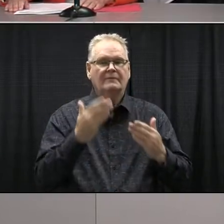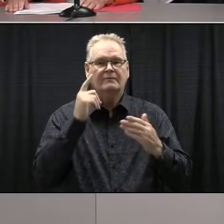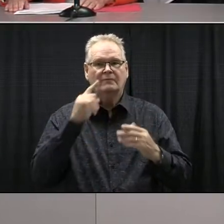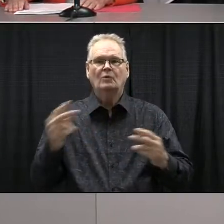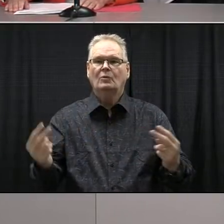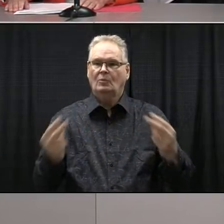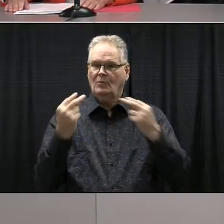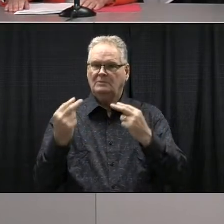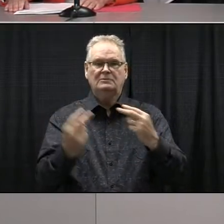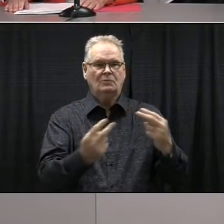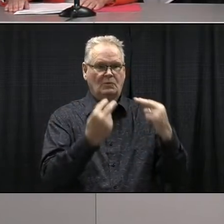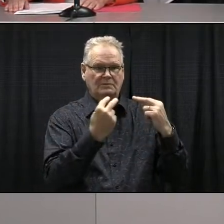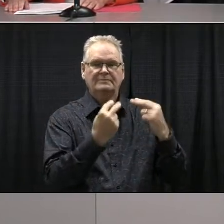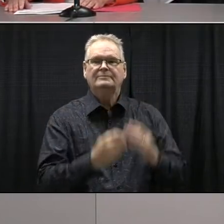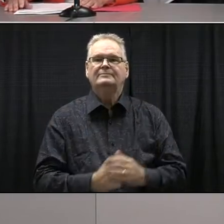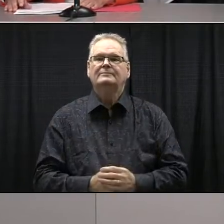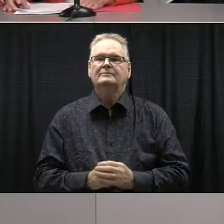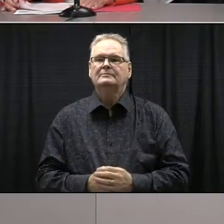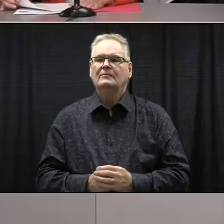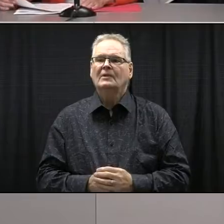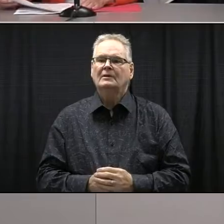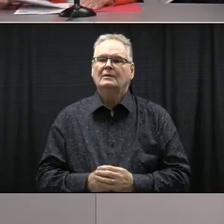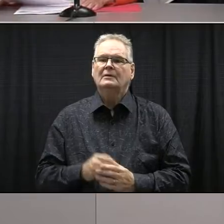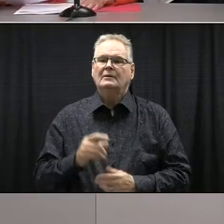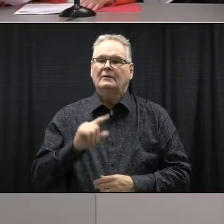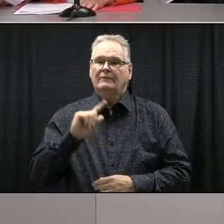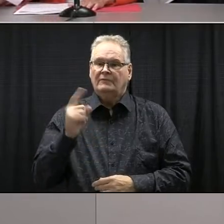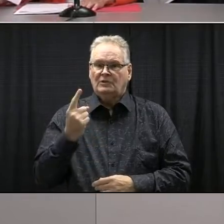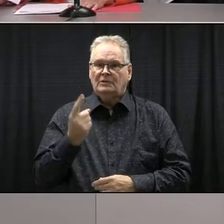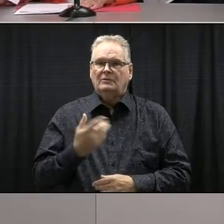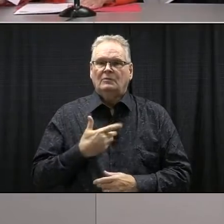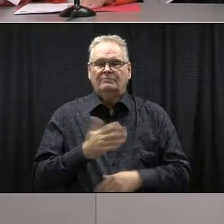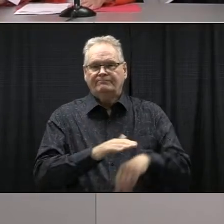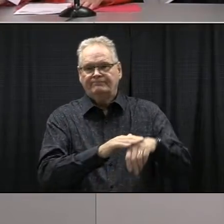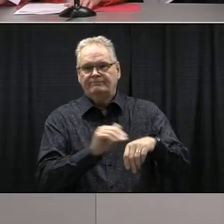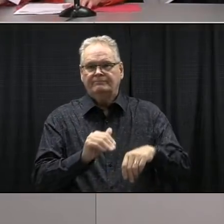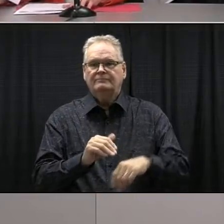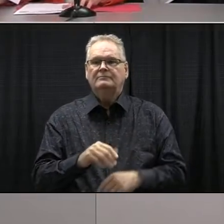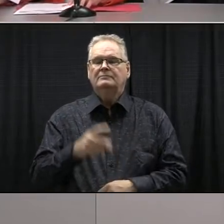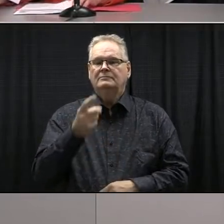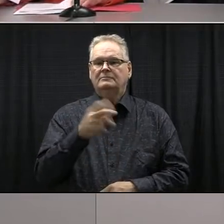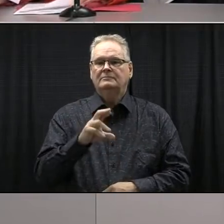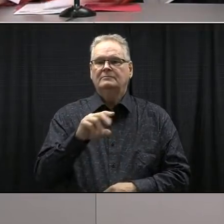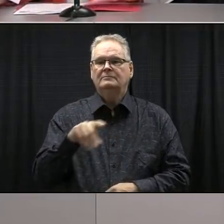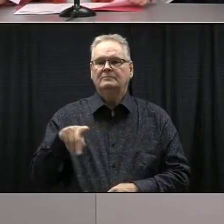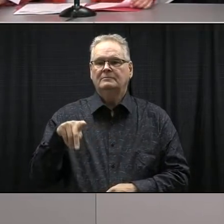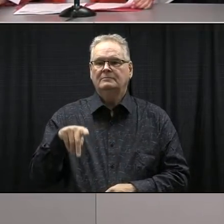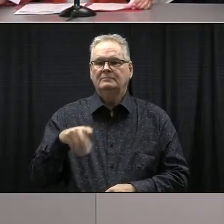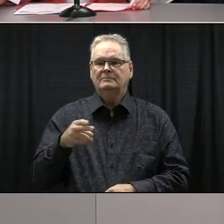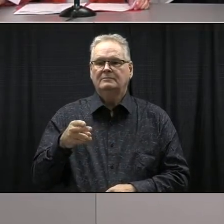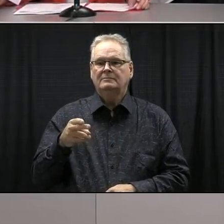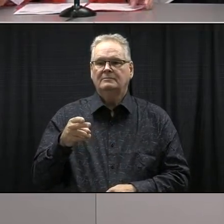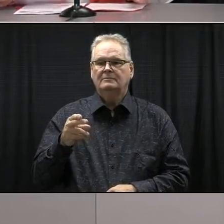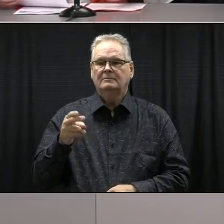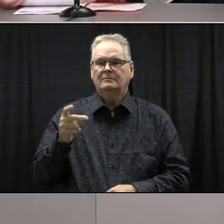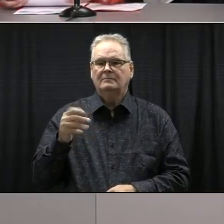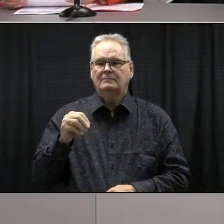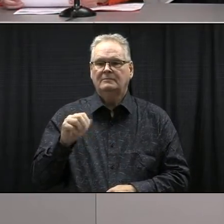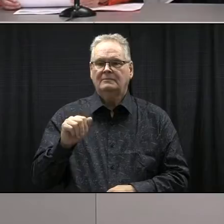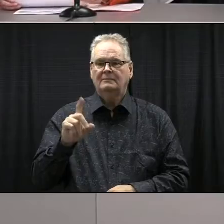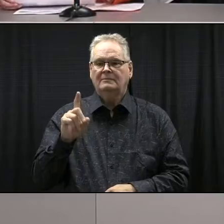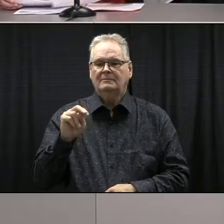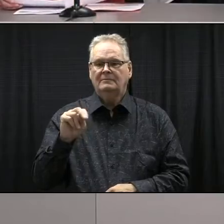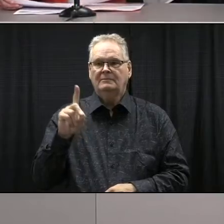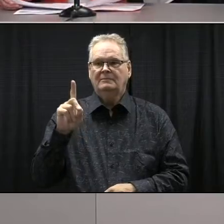I will welcome Dr. Rahman for one of his guest appearances, but I'll start by asking Dr.